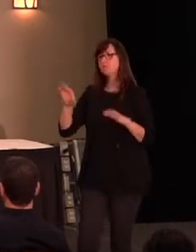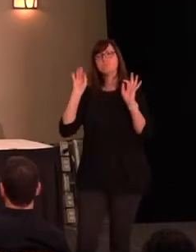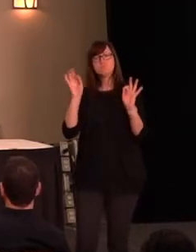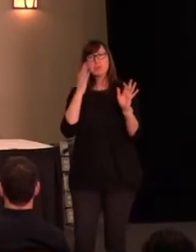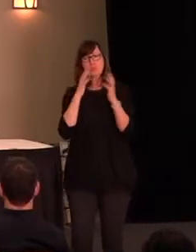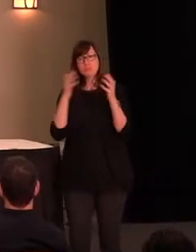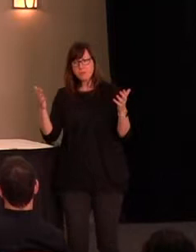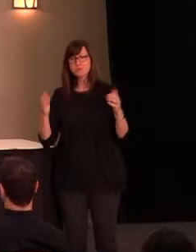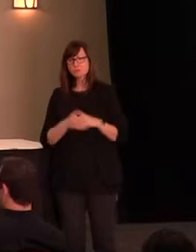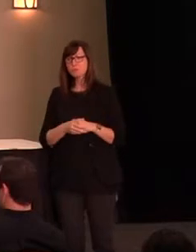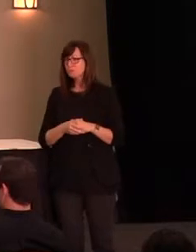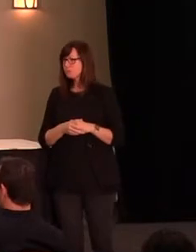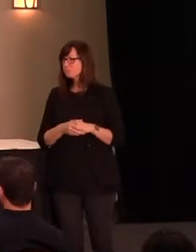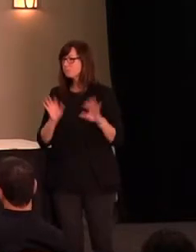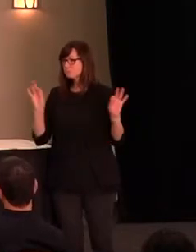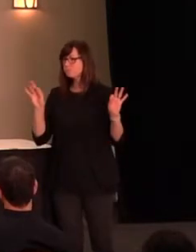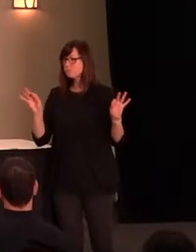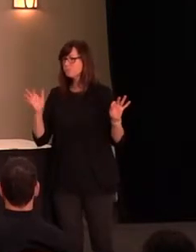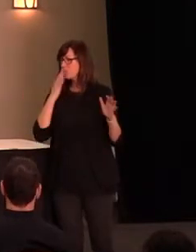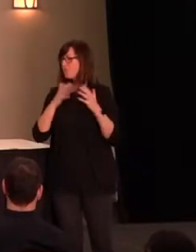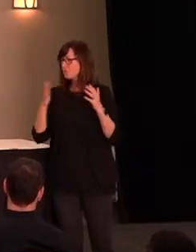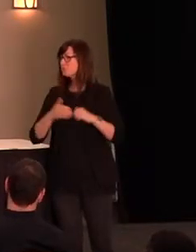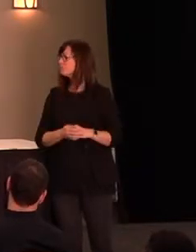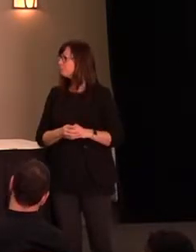lovely summary. Thank you, everybody. That was